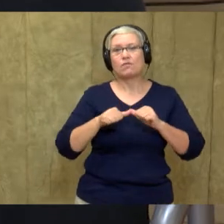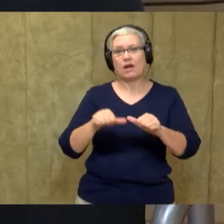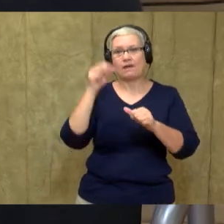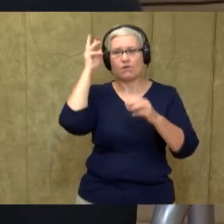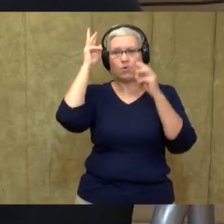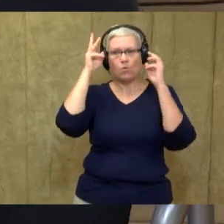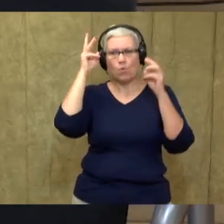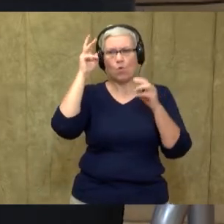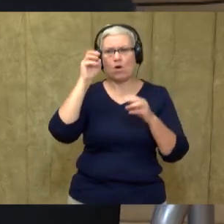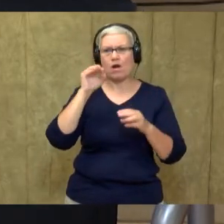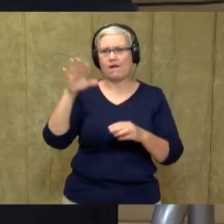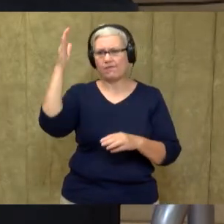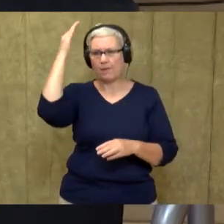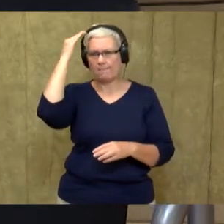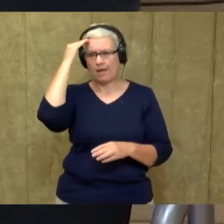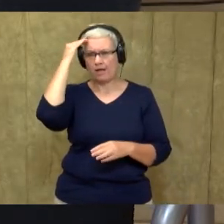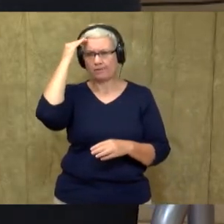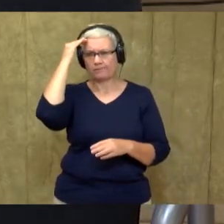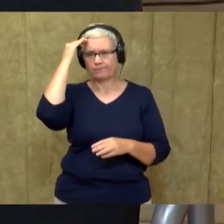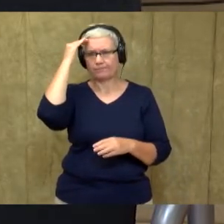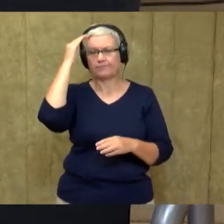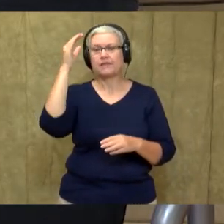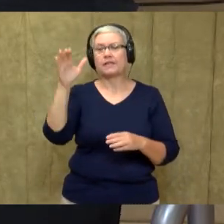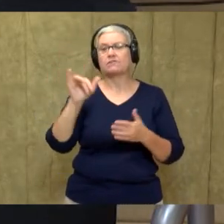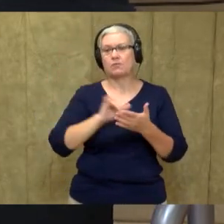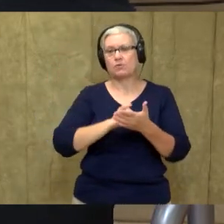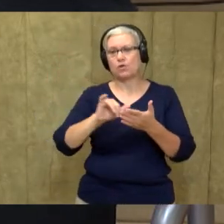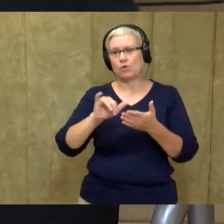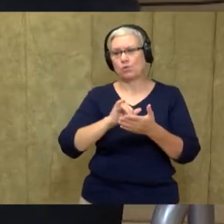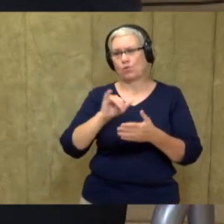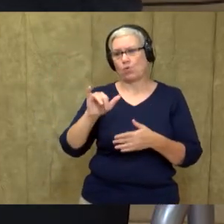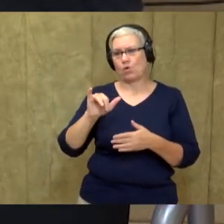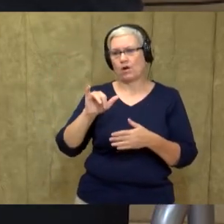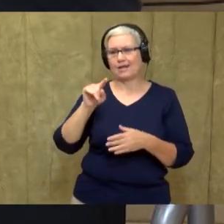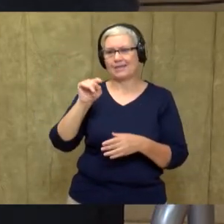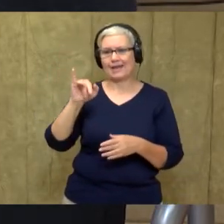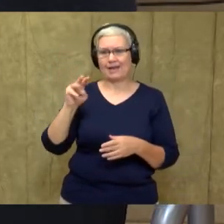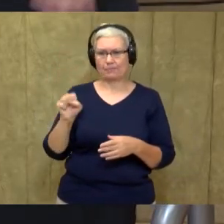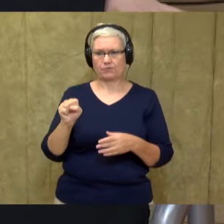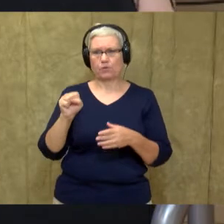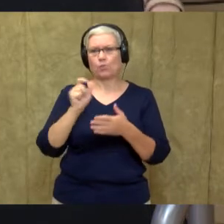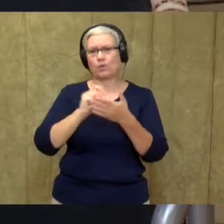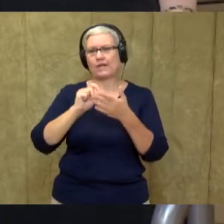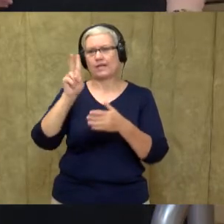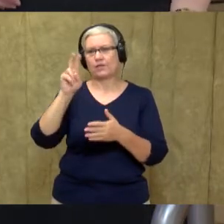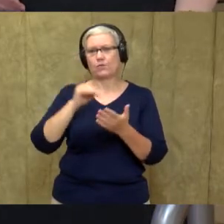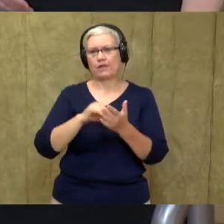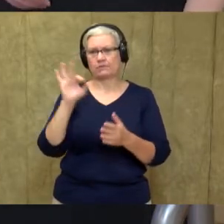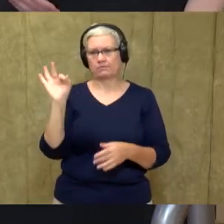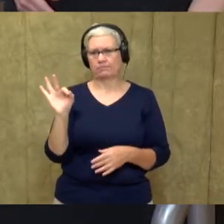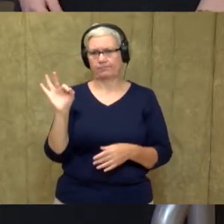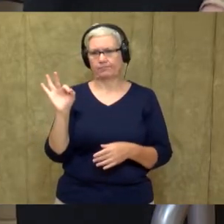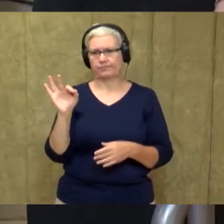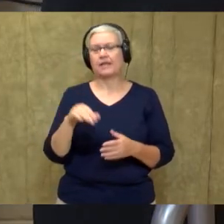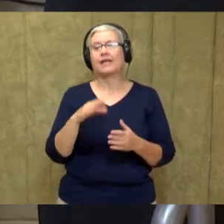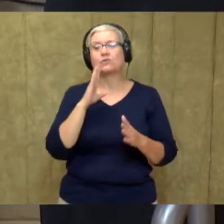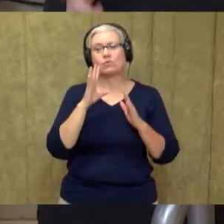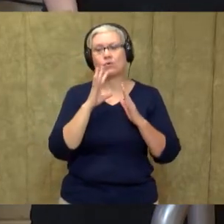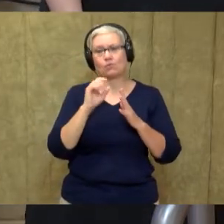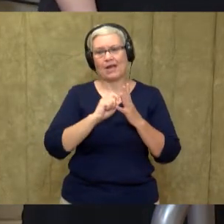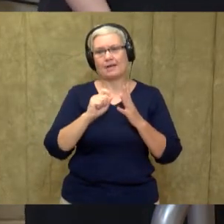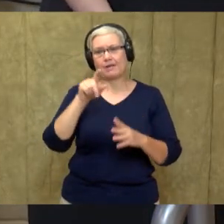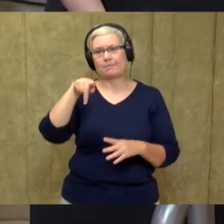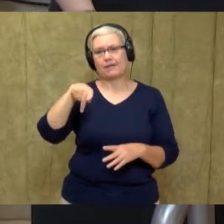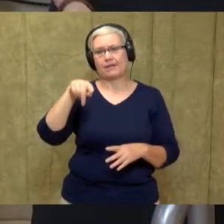It's by Max Cleland from the New York Times, and it was written in 2009. And he's writing about PTSD.